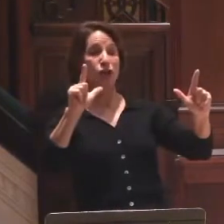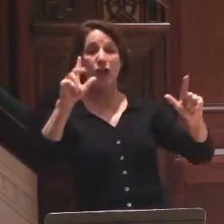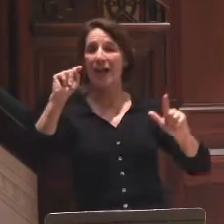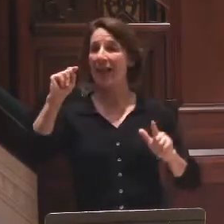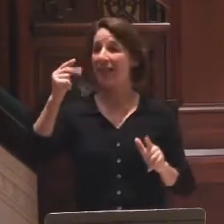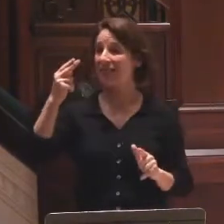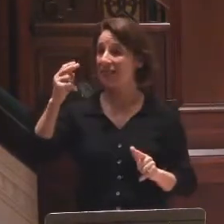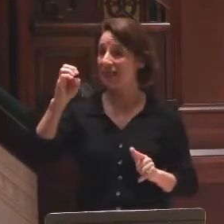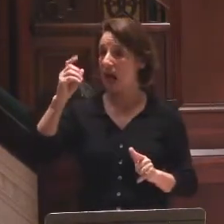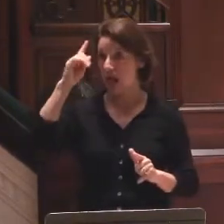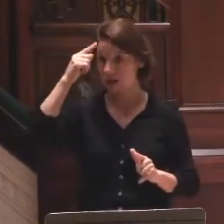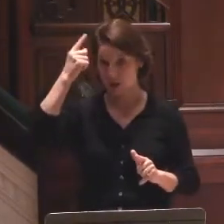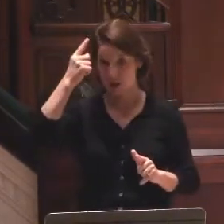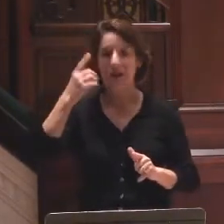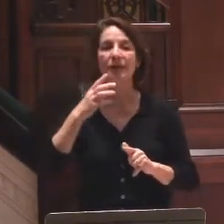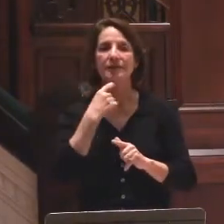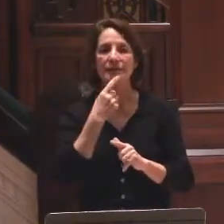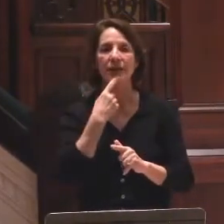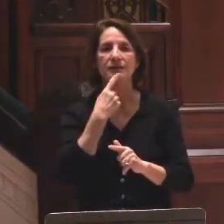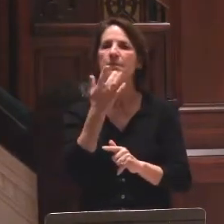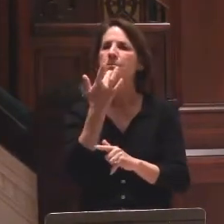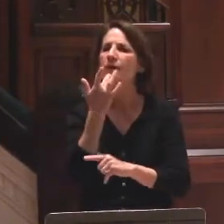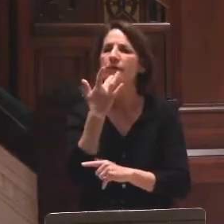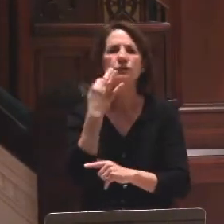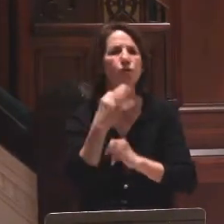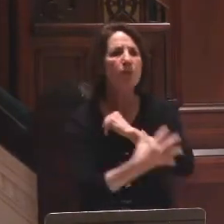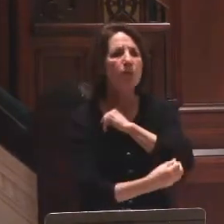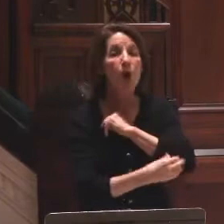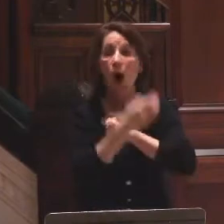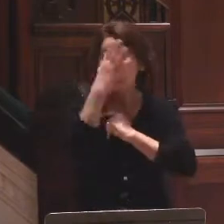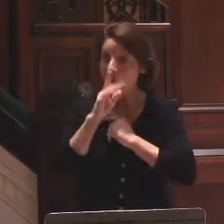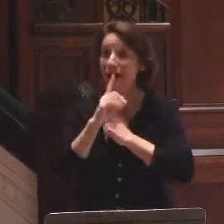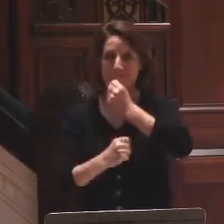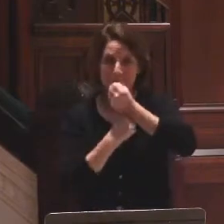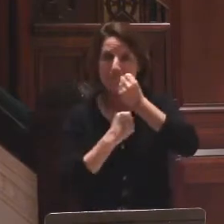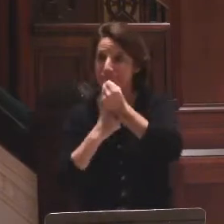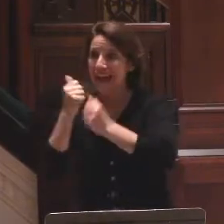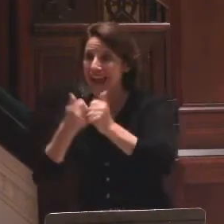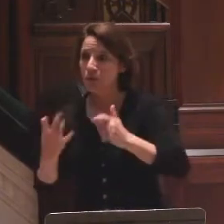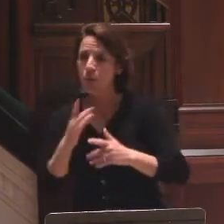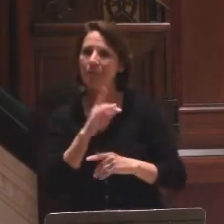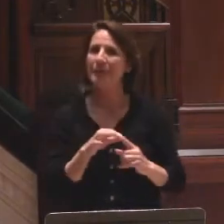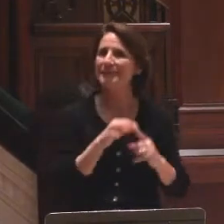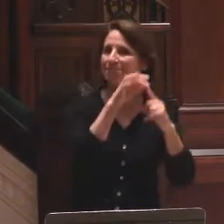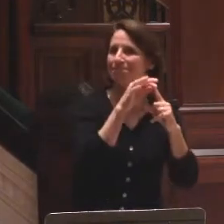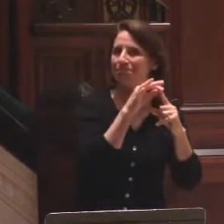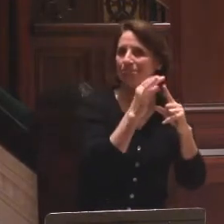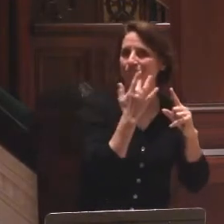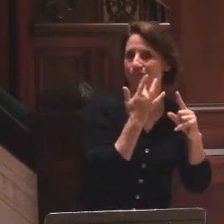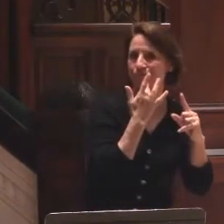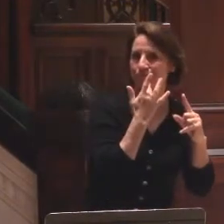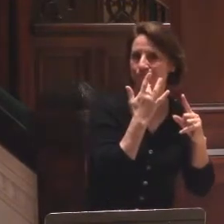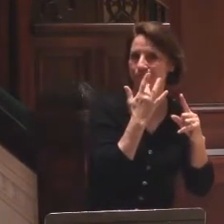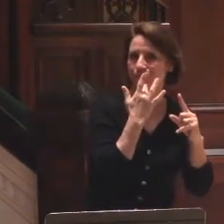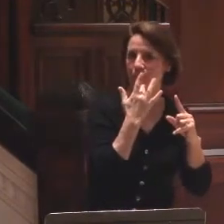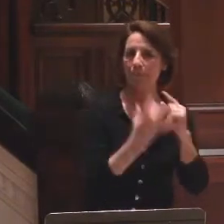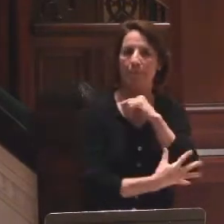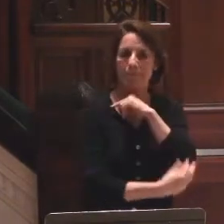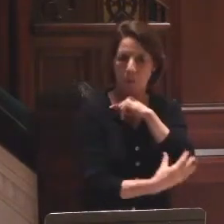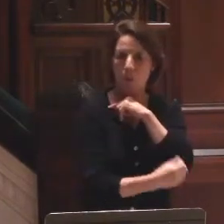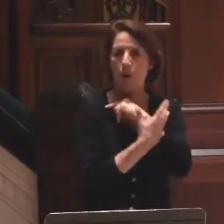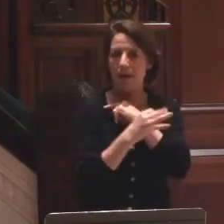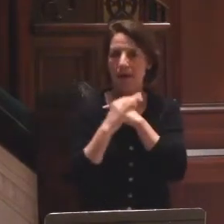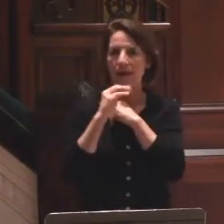preferential option for the poor. God is for everybody, but God has a special preference for the marginalized and poor.